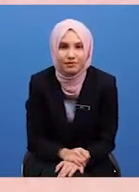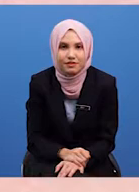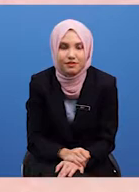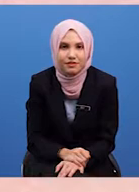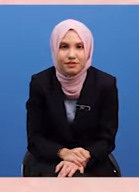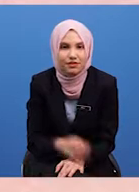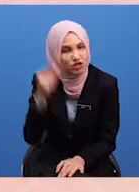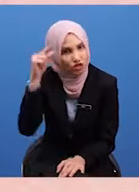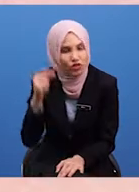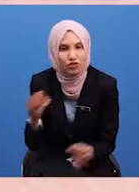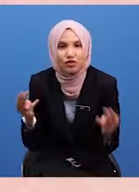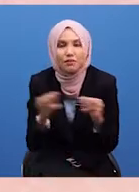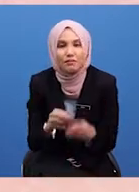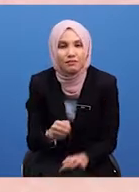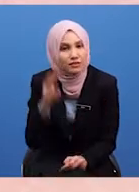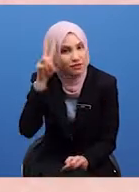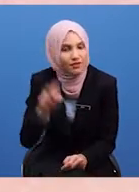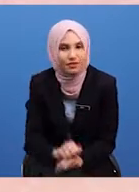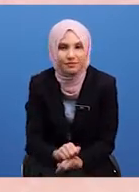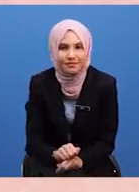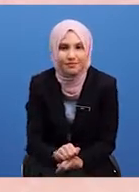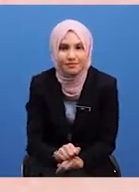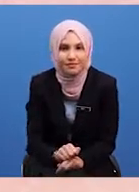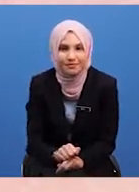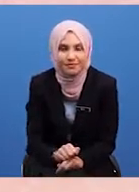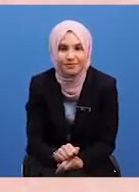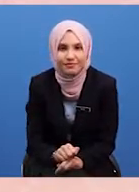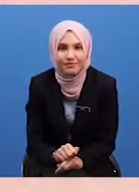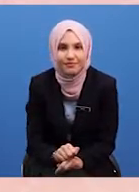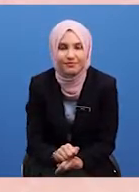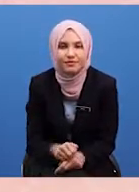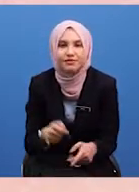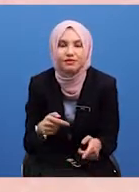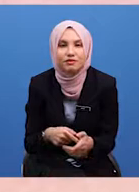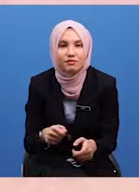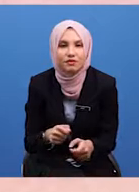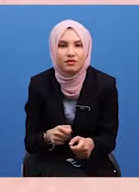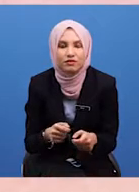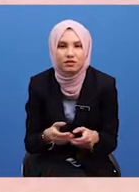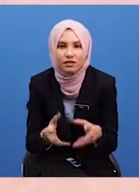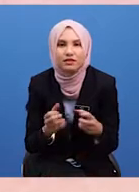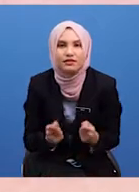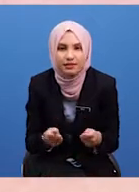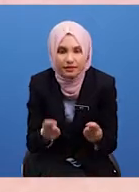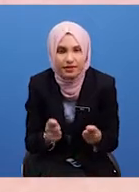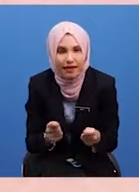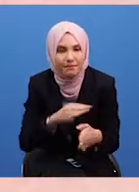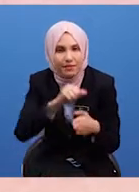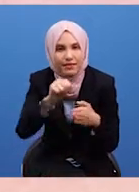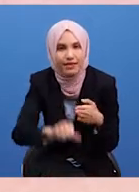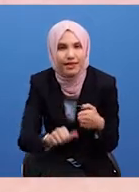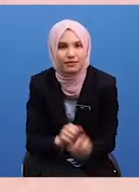Velos. She even accuses Job of influencing Mr. Velos to take his side. In the end,